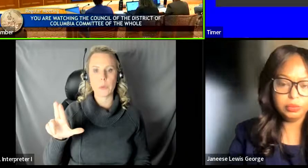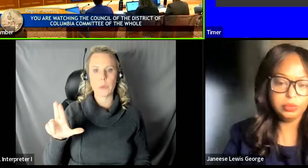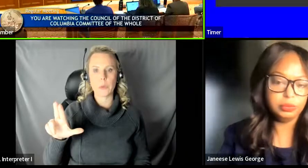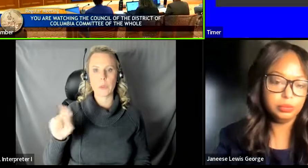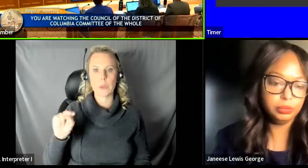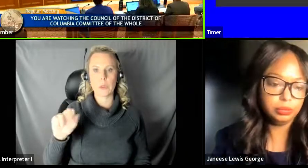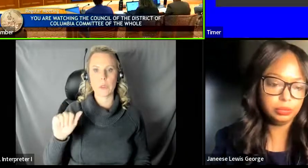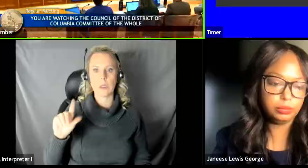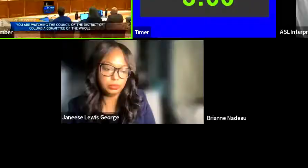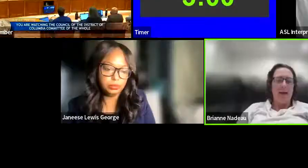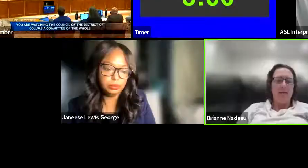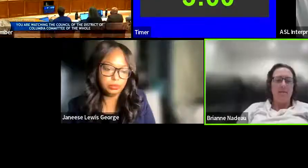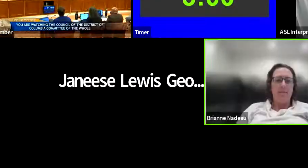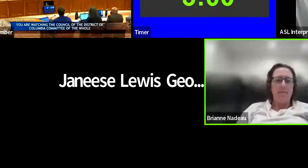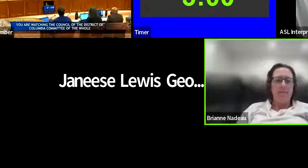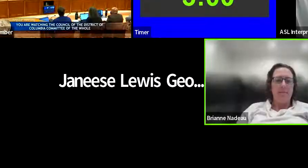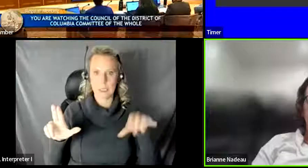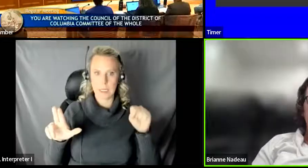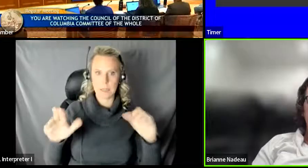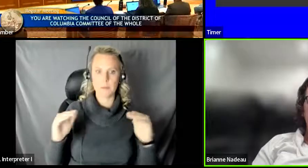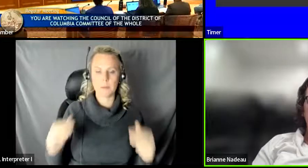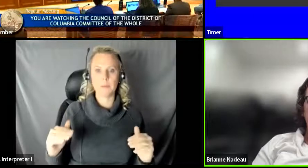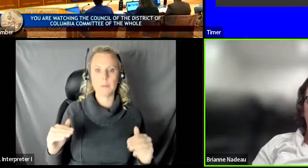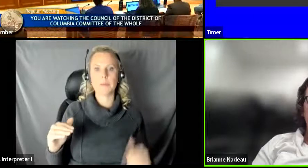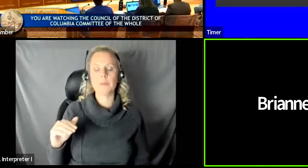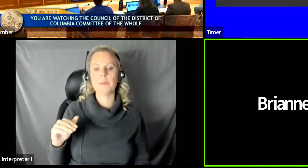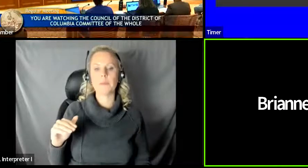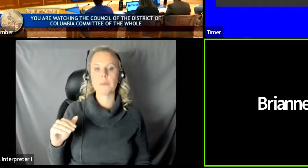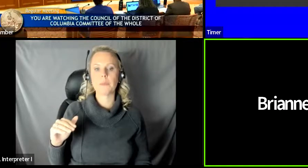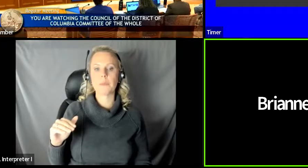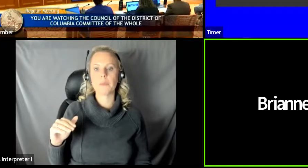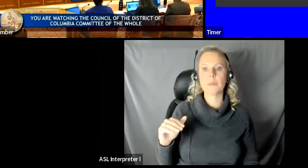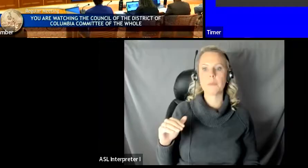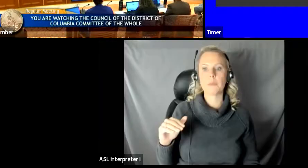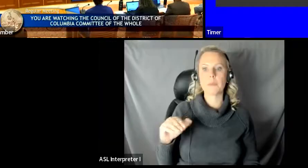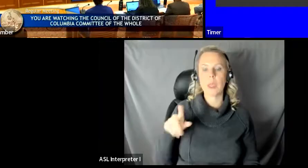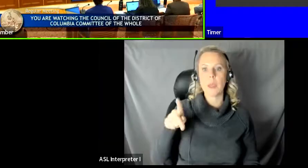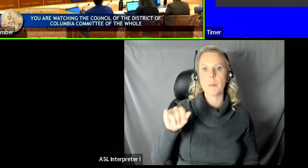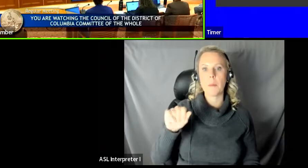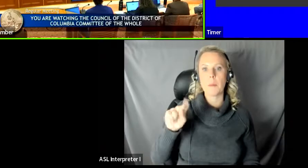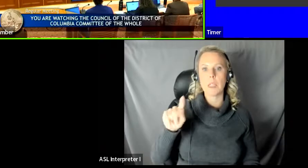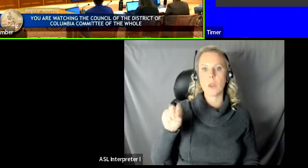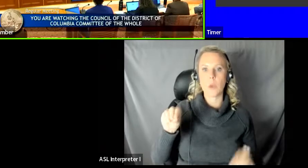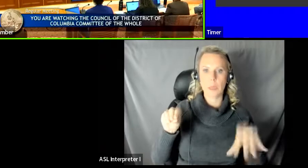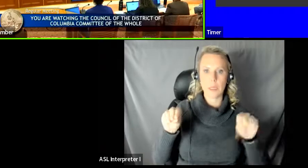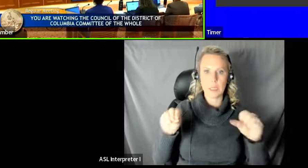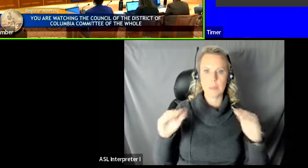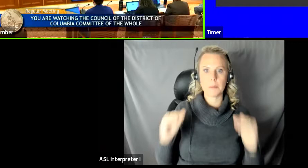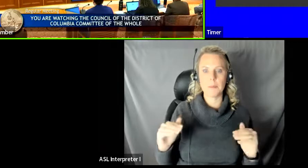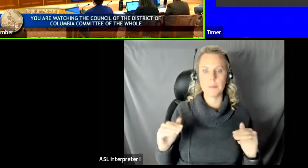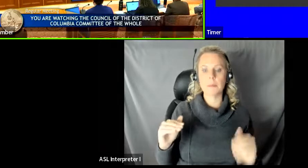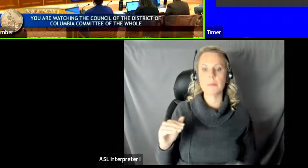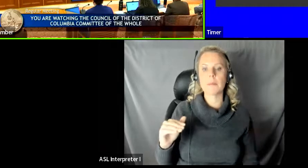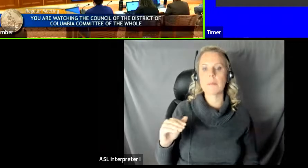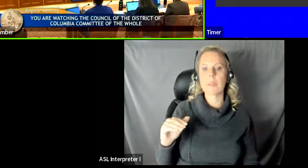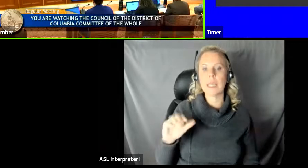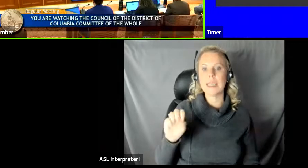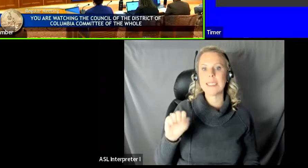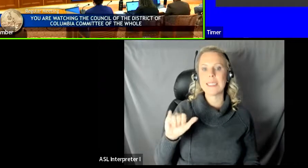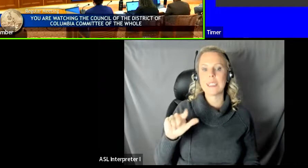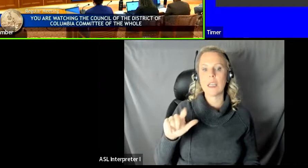Councilmember Nadeau. Yes. Councilmember Nadeau votes yes. Councilmember Pinto. Yes. Councilmember Pinto votes yes. Councilmember